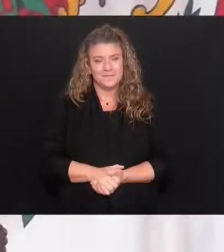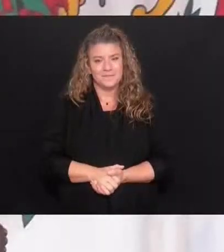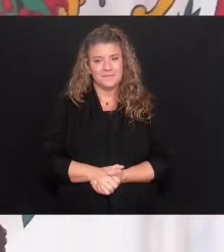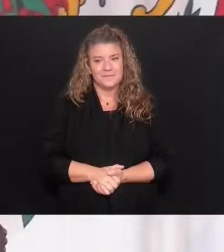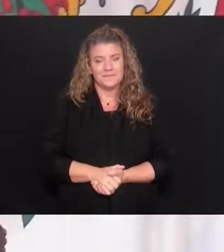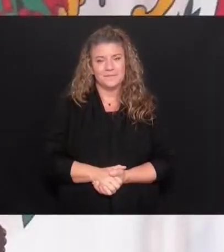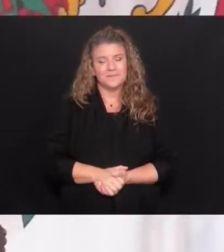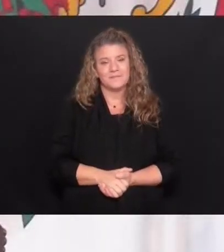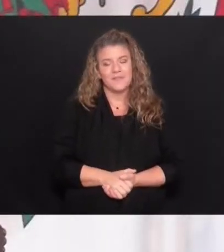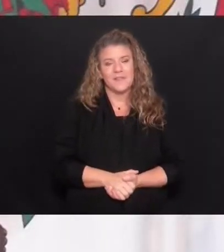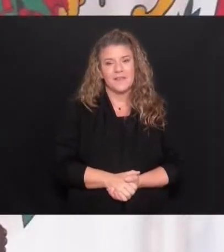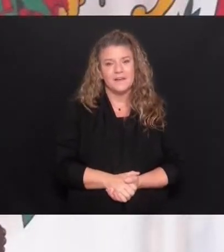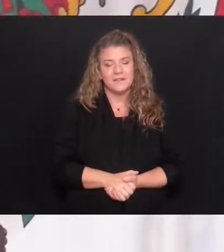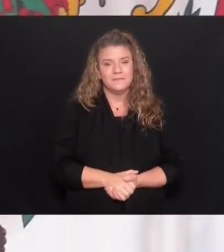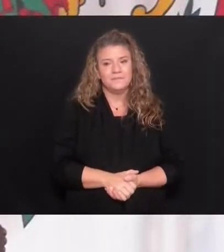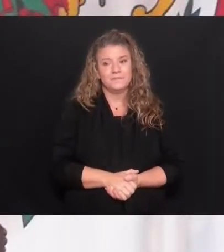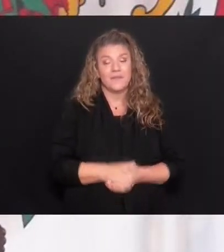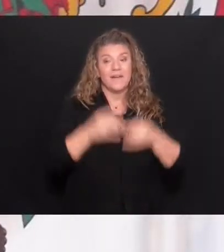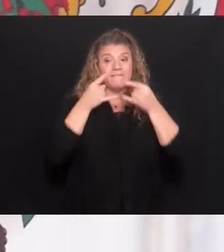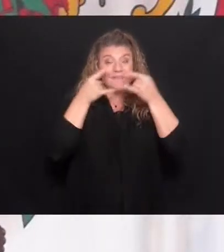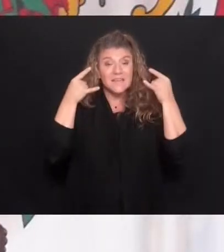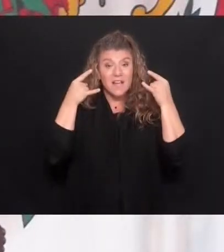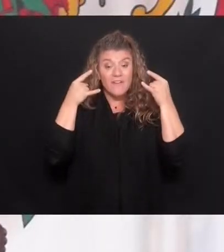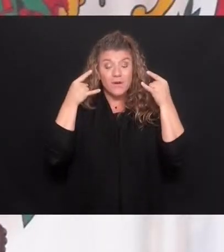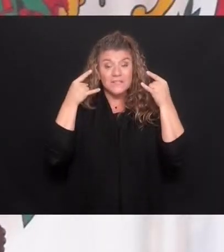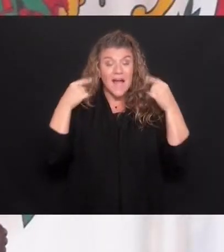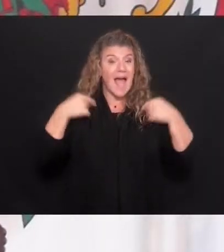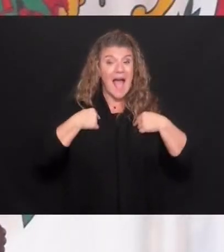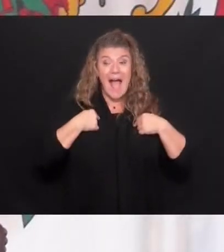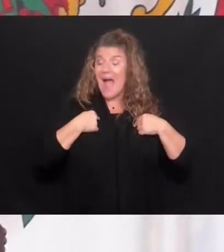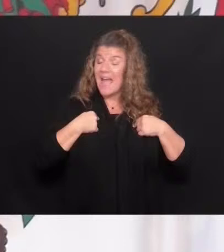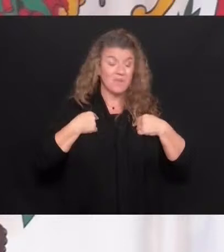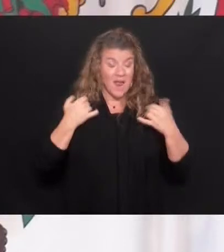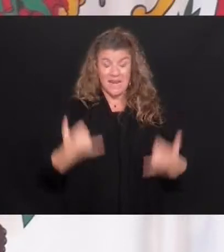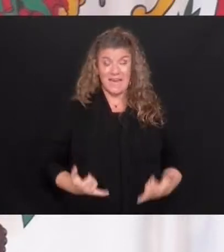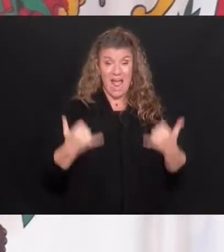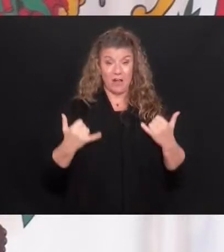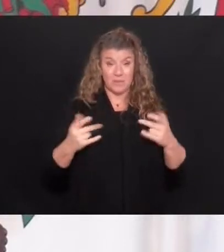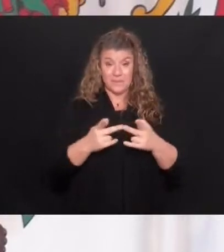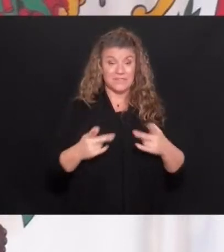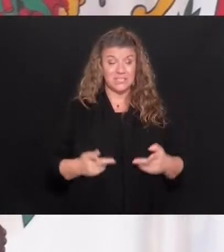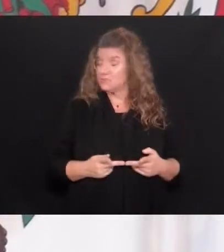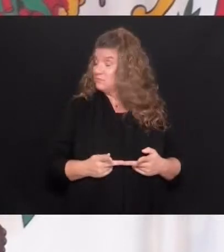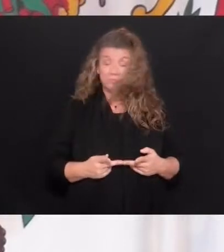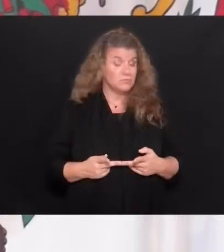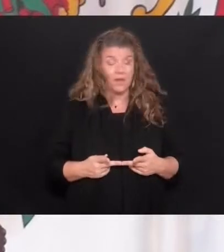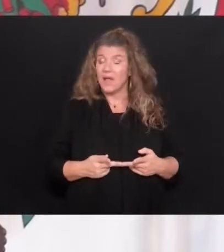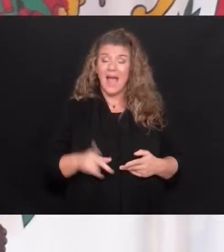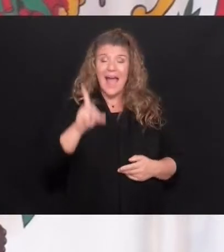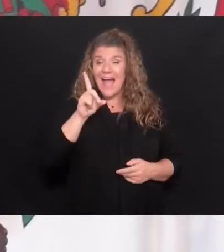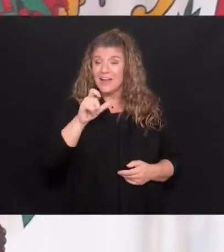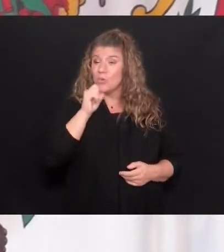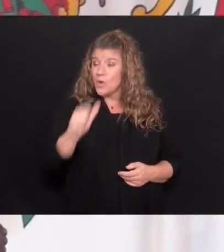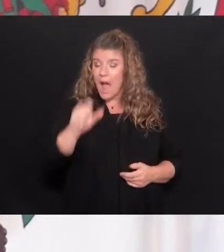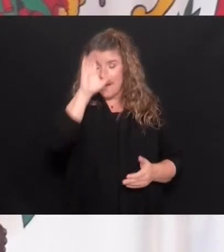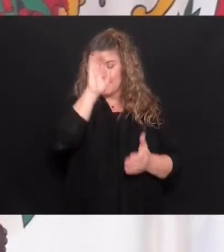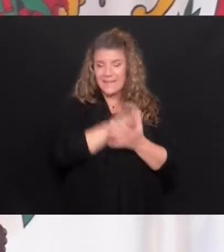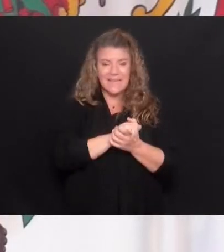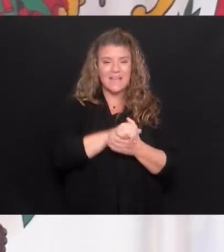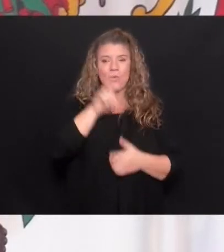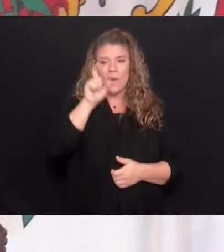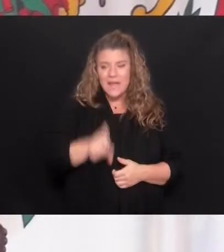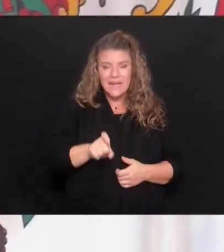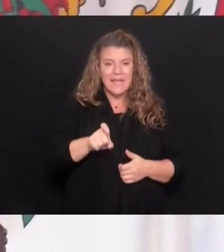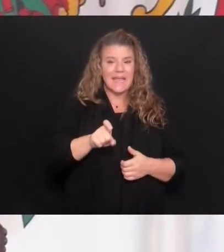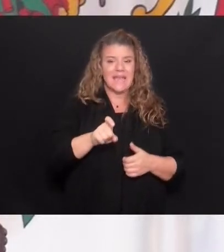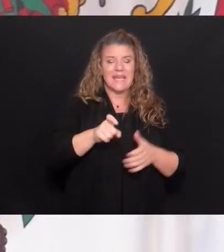As far as face coverings, I am not in a position right now. I do not believe that we need to